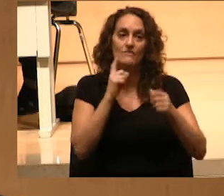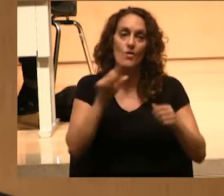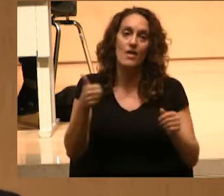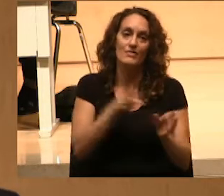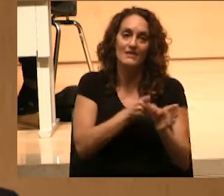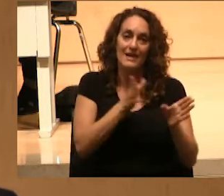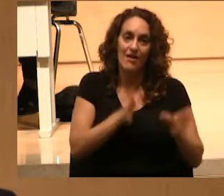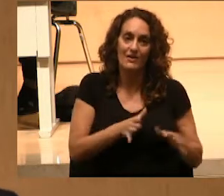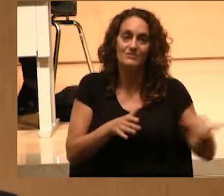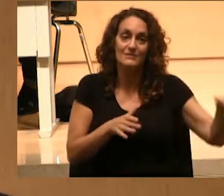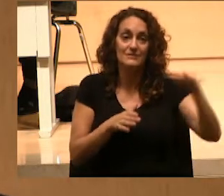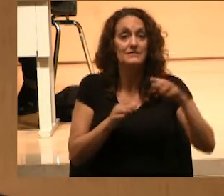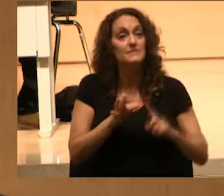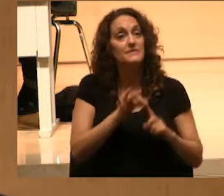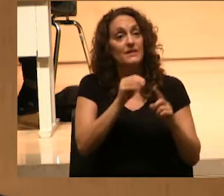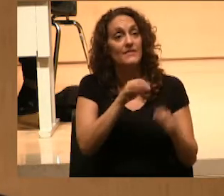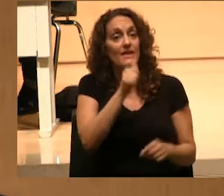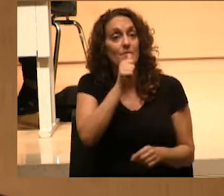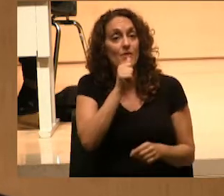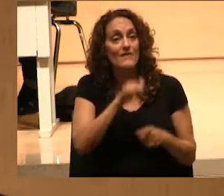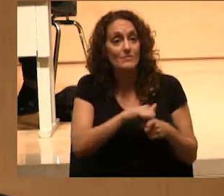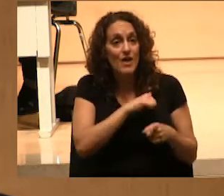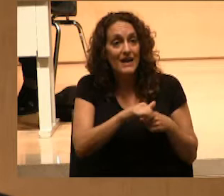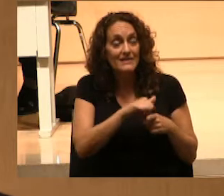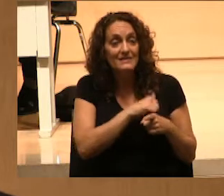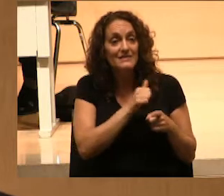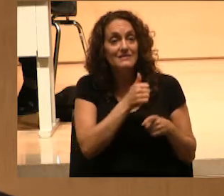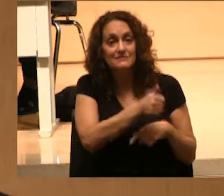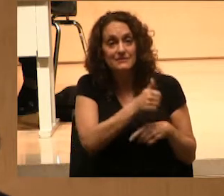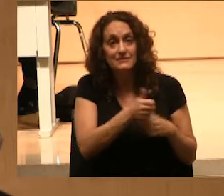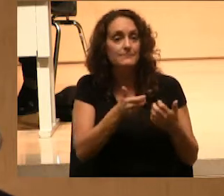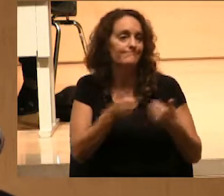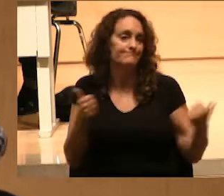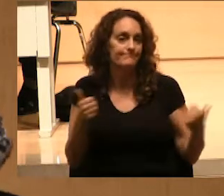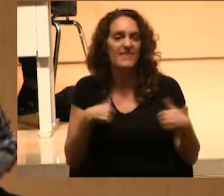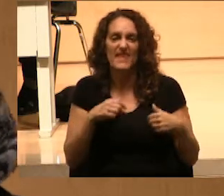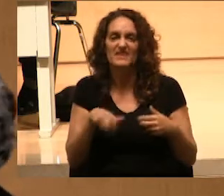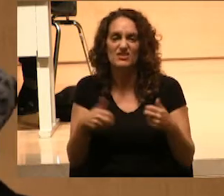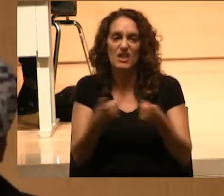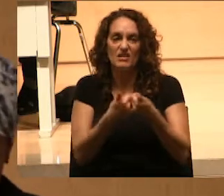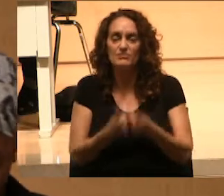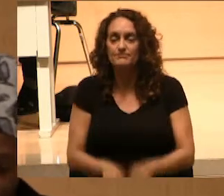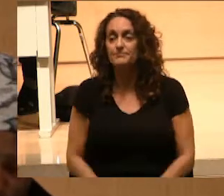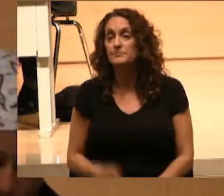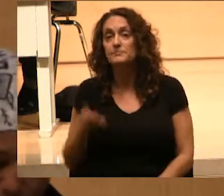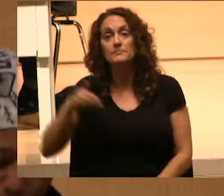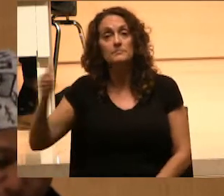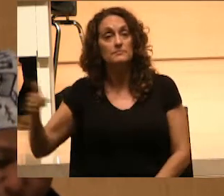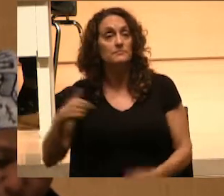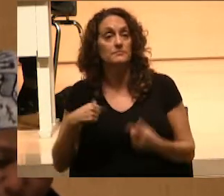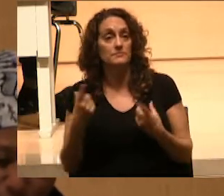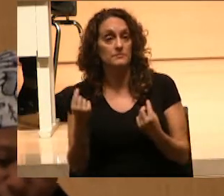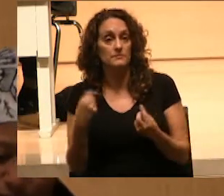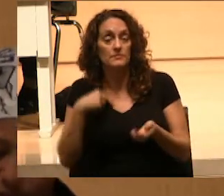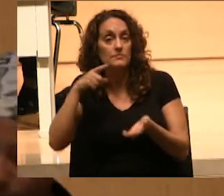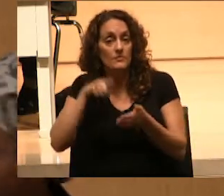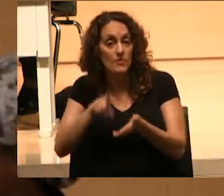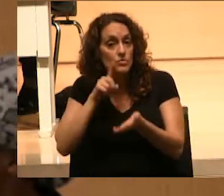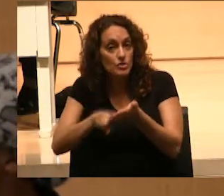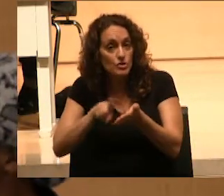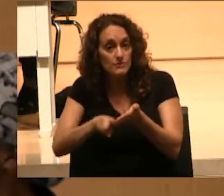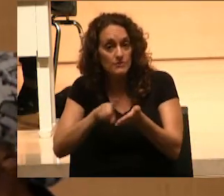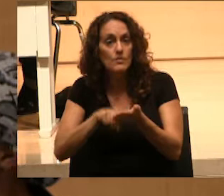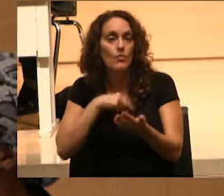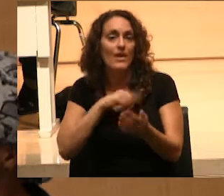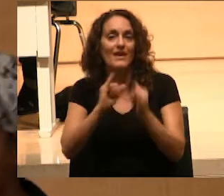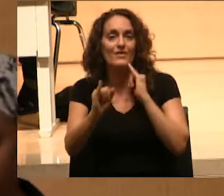psychiatrists, especially if they're just in a small private practice. And what we do when we're doing our investigation is we interview the